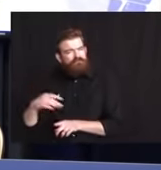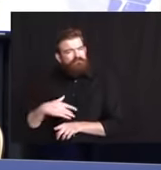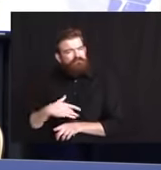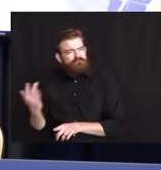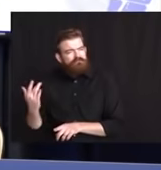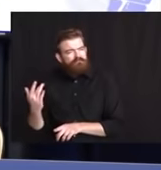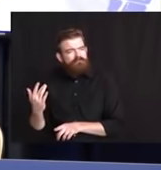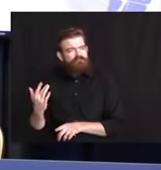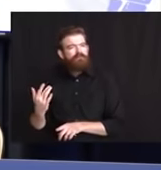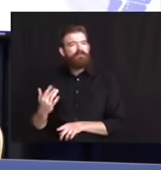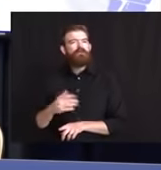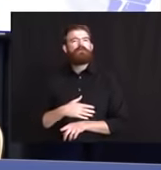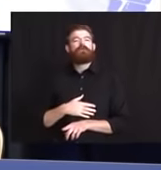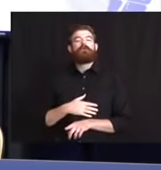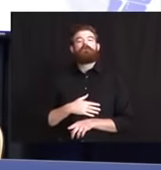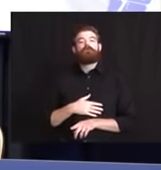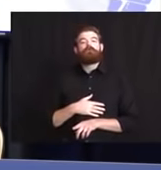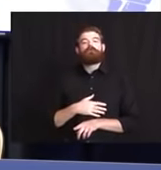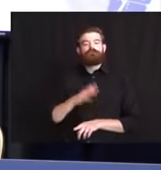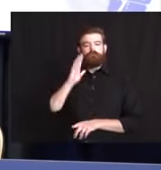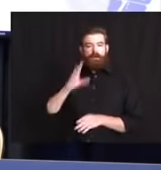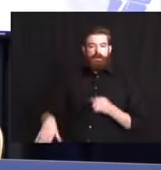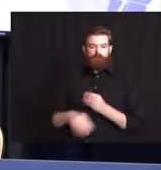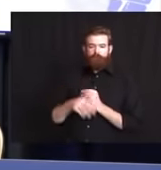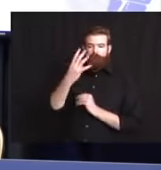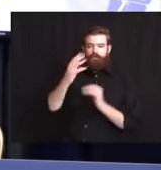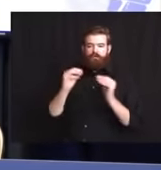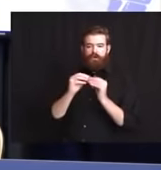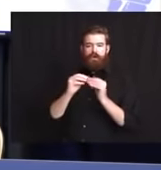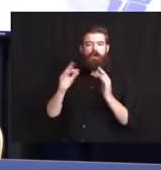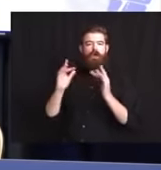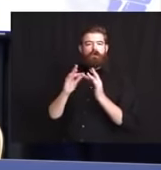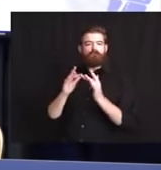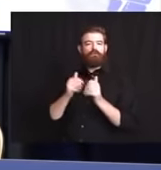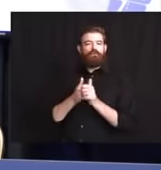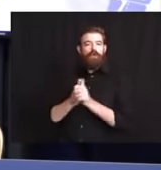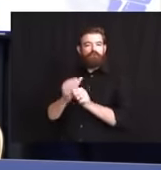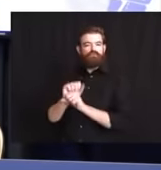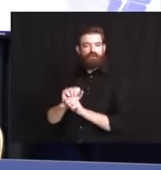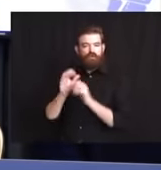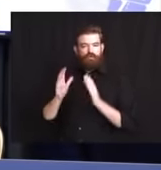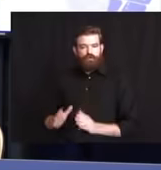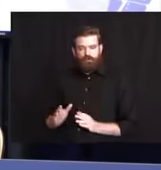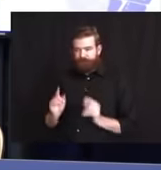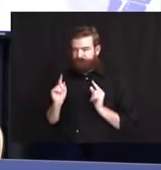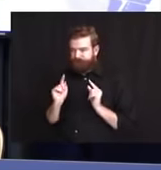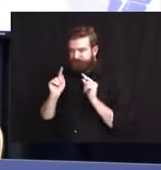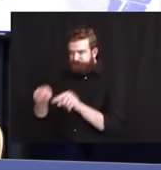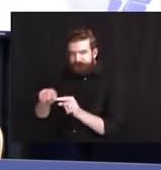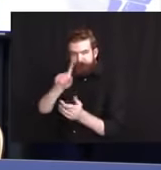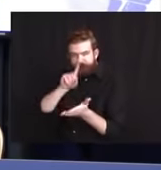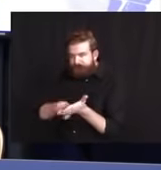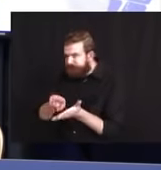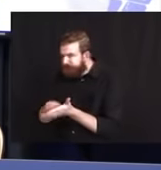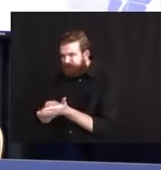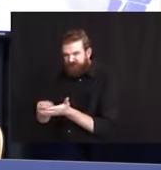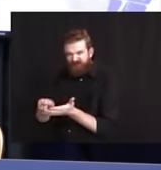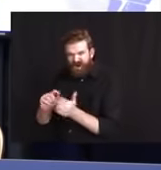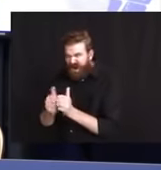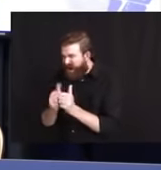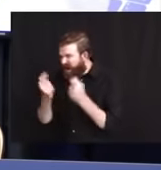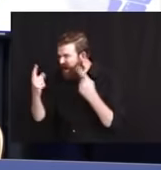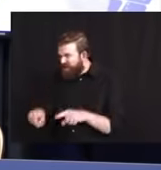4 redeployed contact tracers to help investigate this large number of new cases. In Monmouth